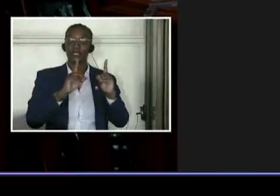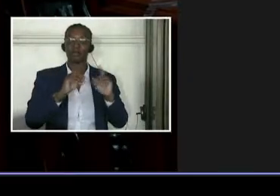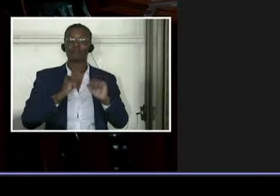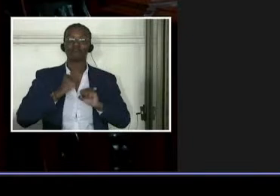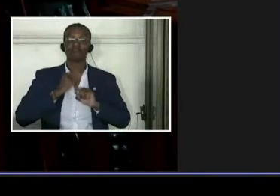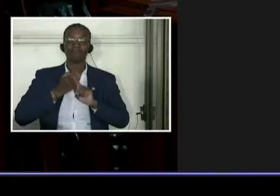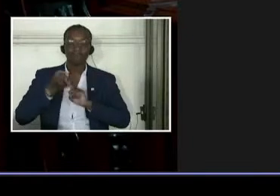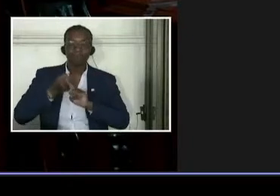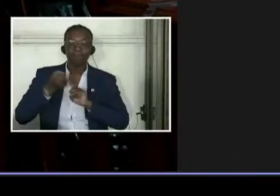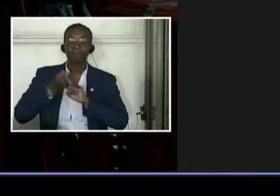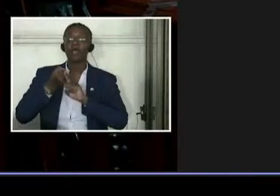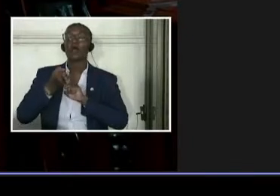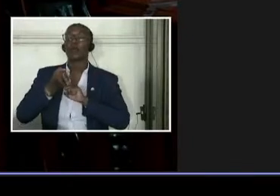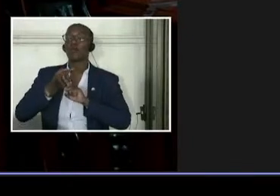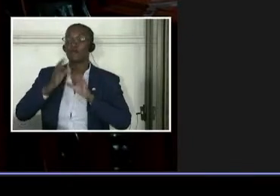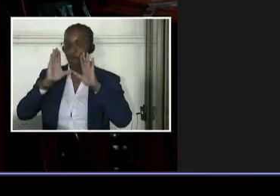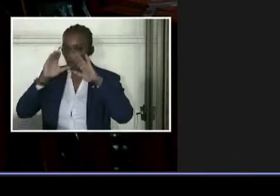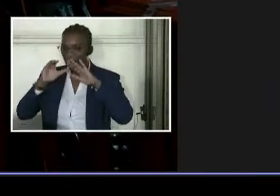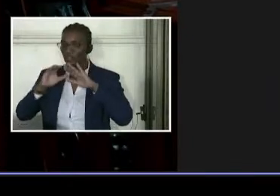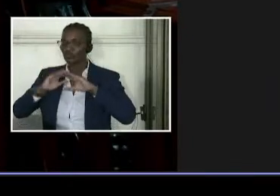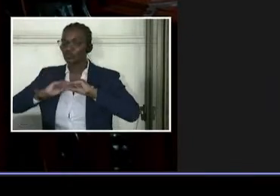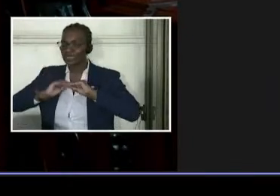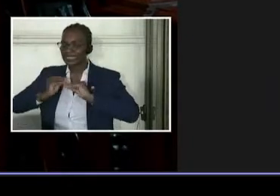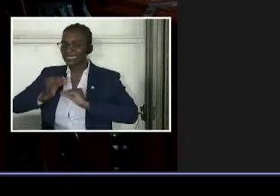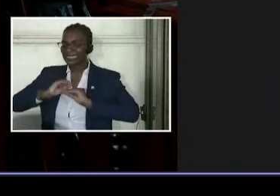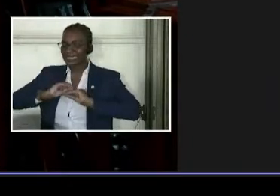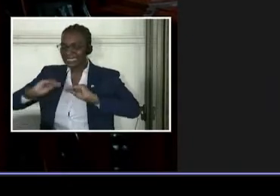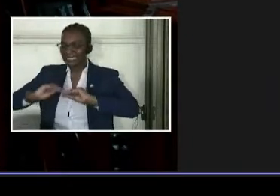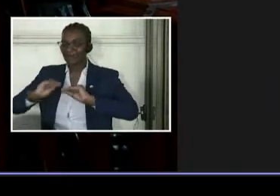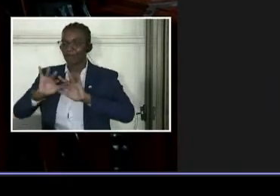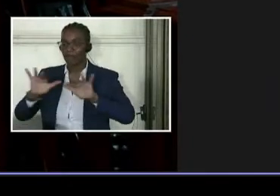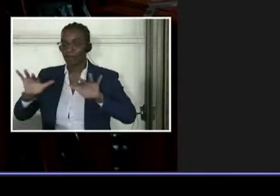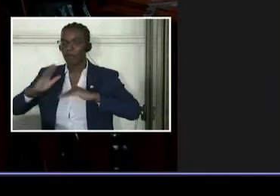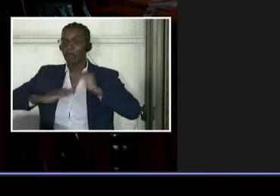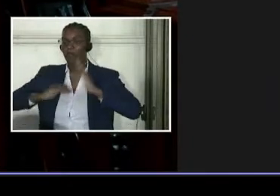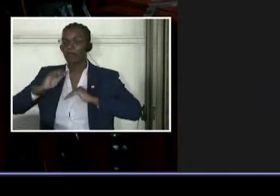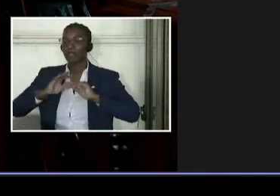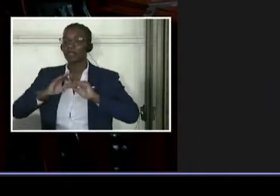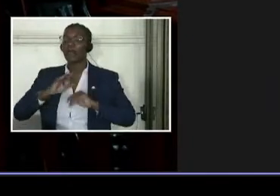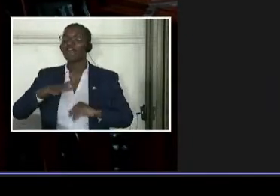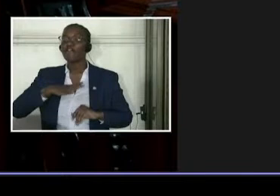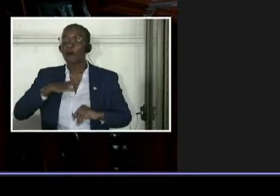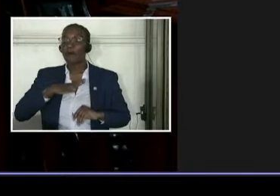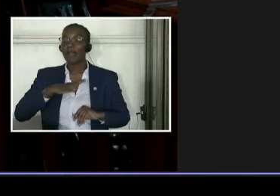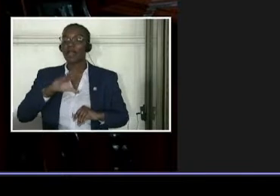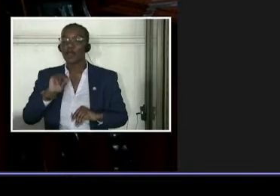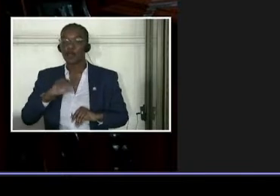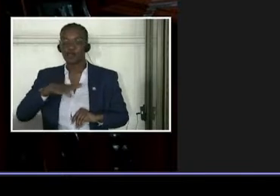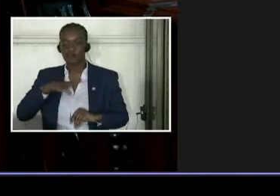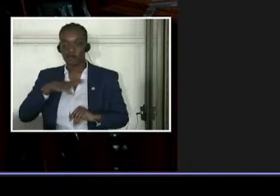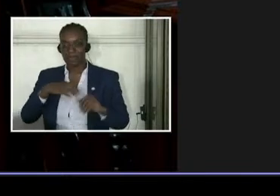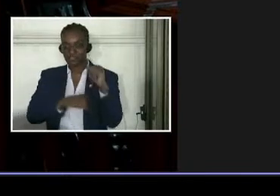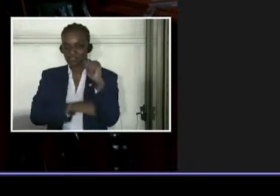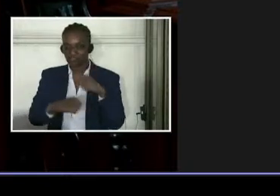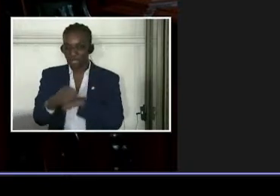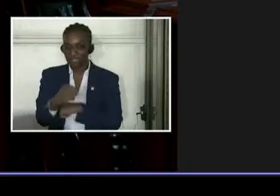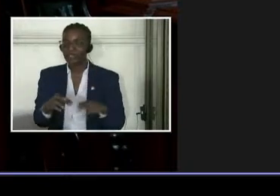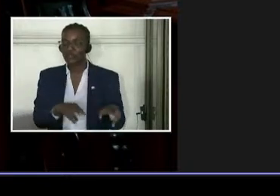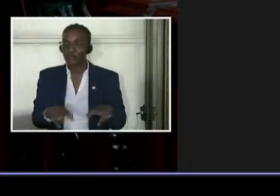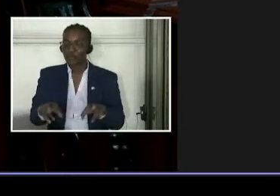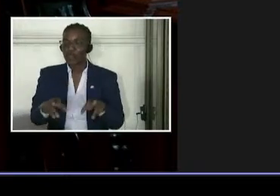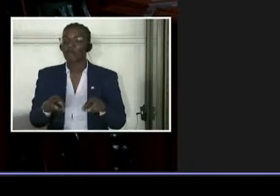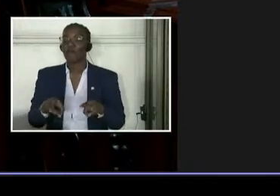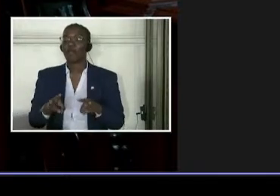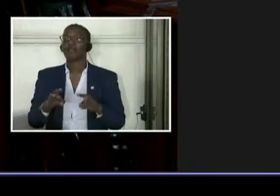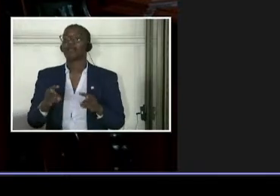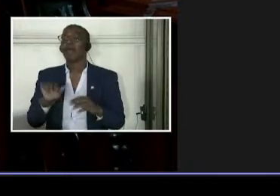focusing on educating people about disadvantages of building formal or informal structures on floodplains next to riverbanks or